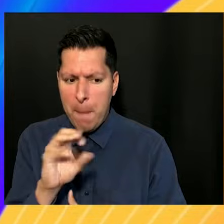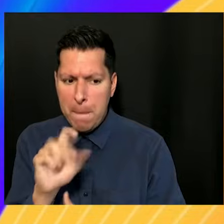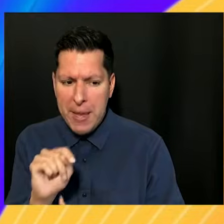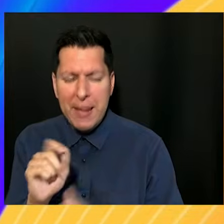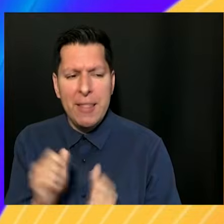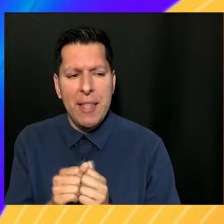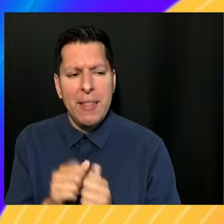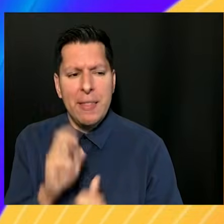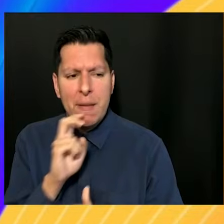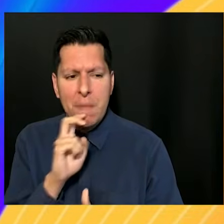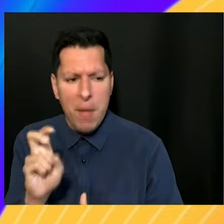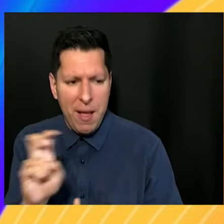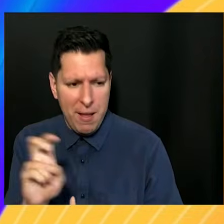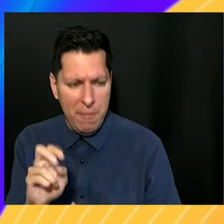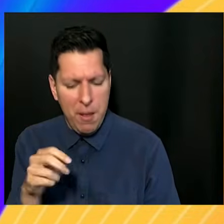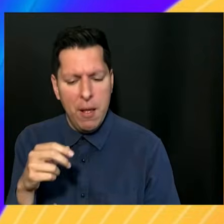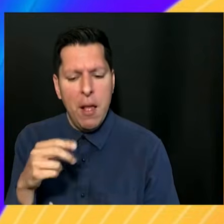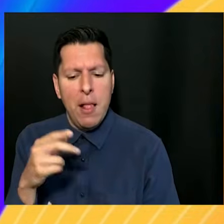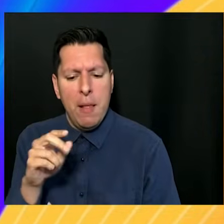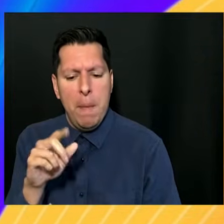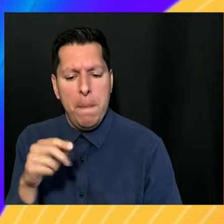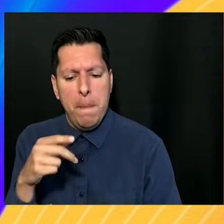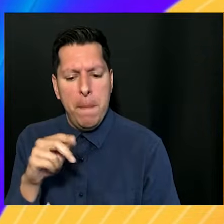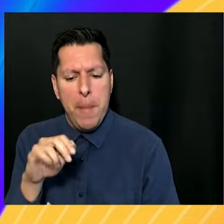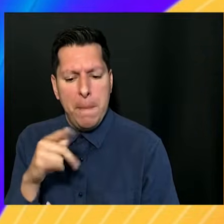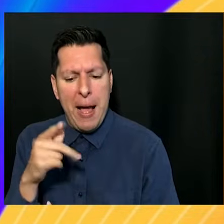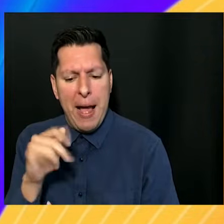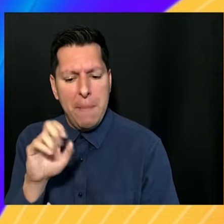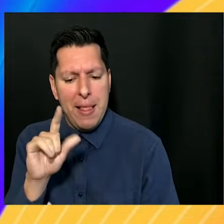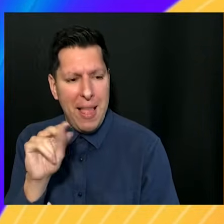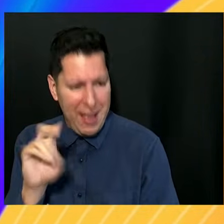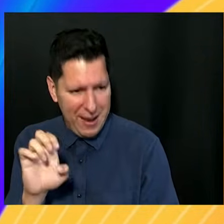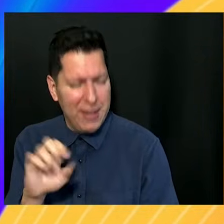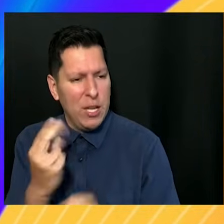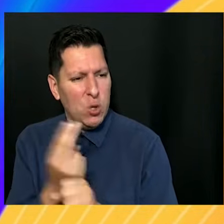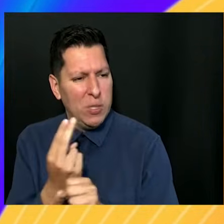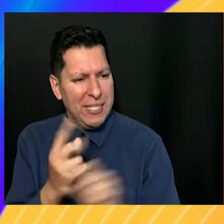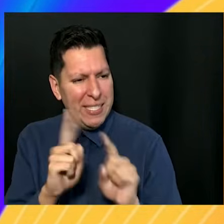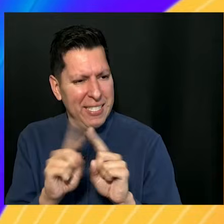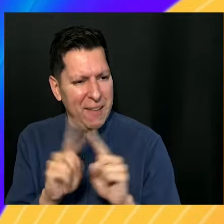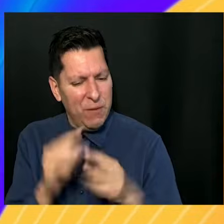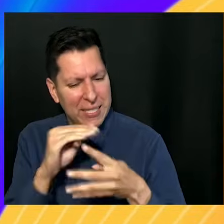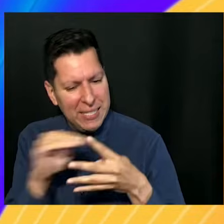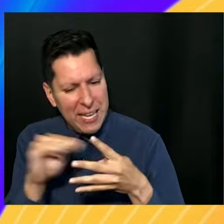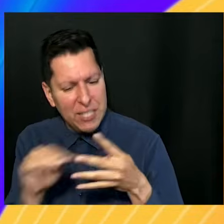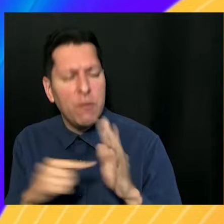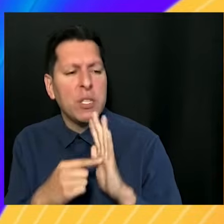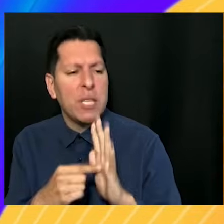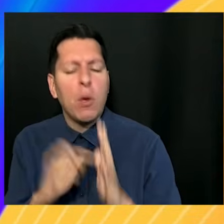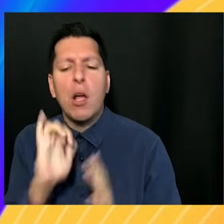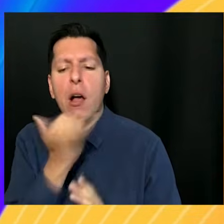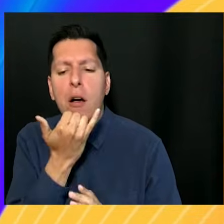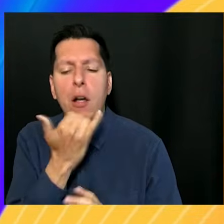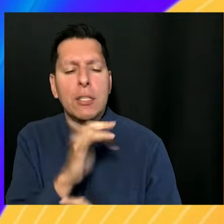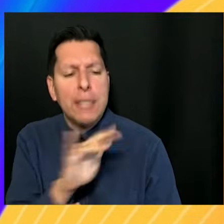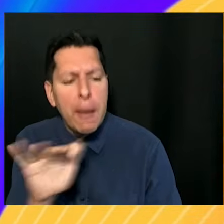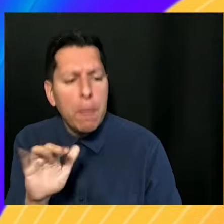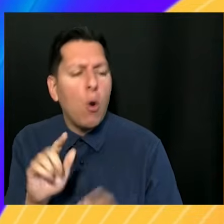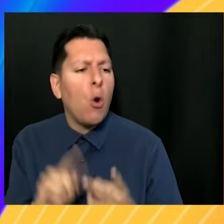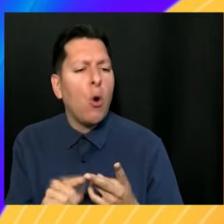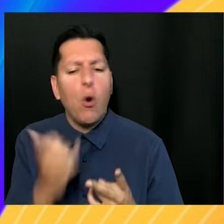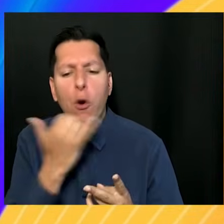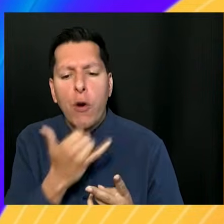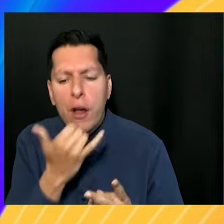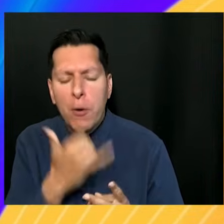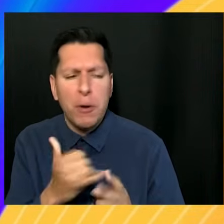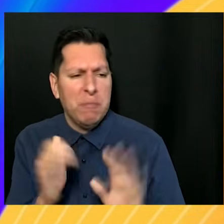it deploying that commit through different stages. So if you have a typo or there's an error of some kind, it's not a mystery. You can go